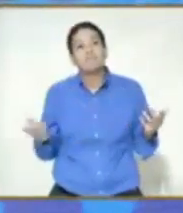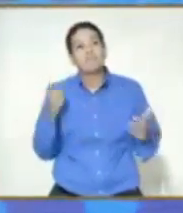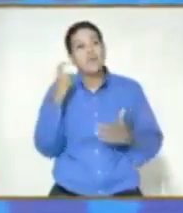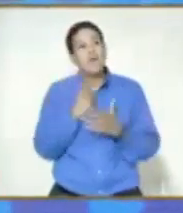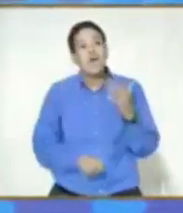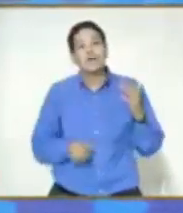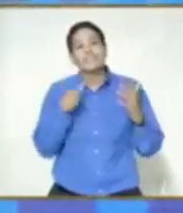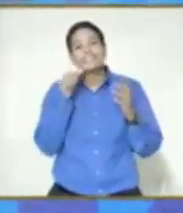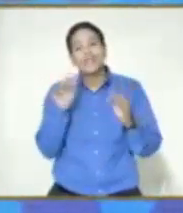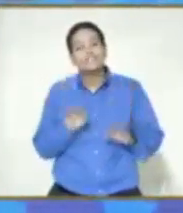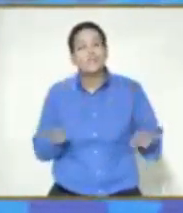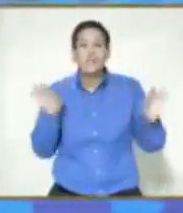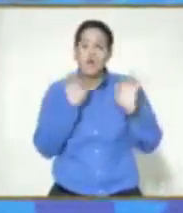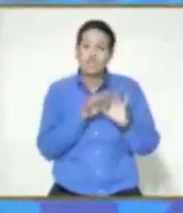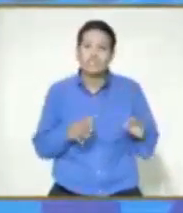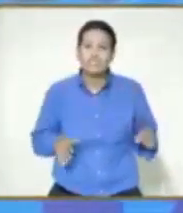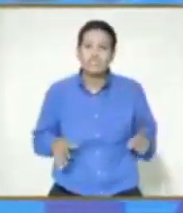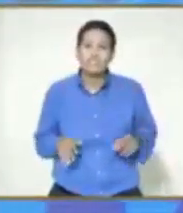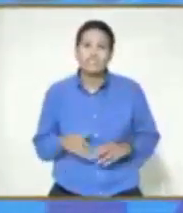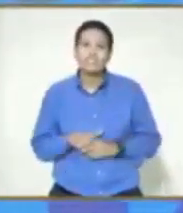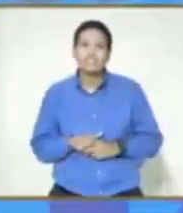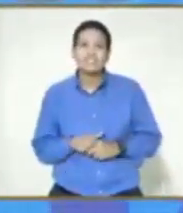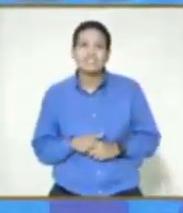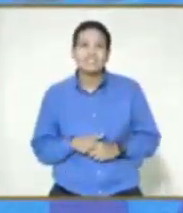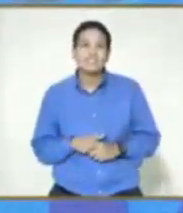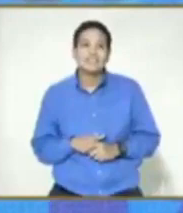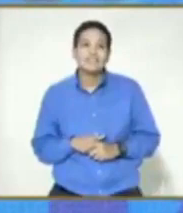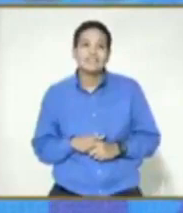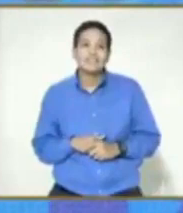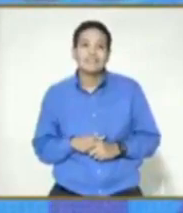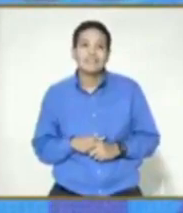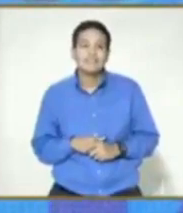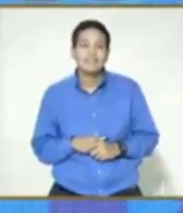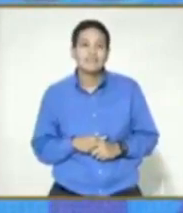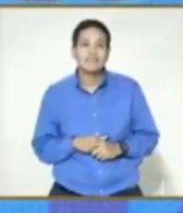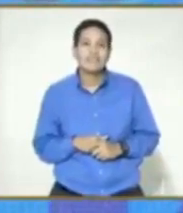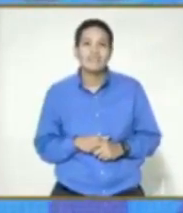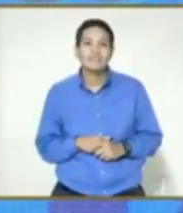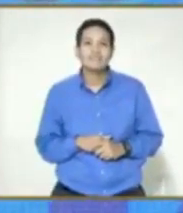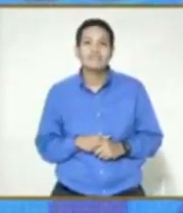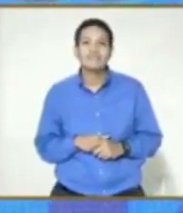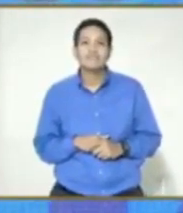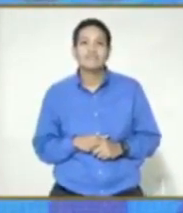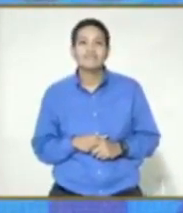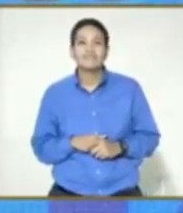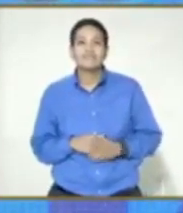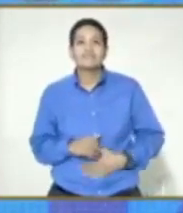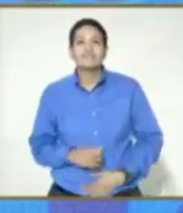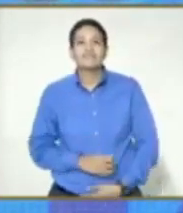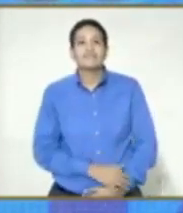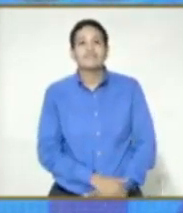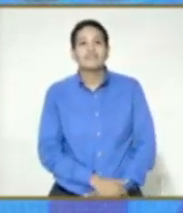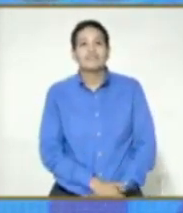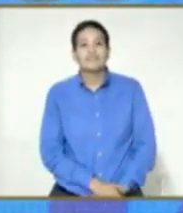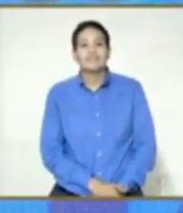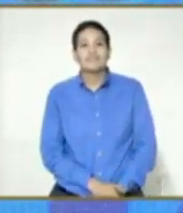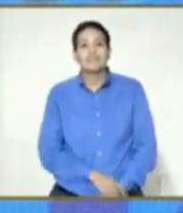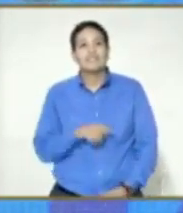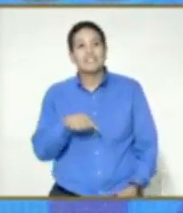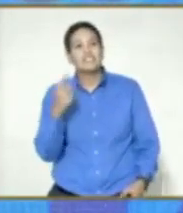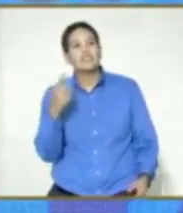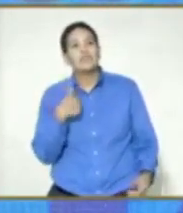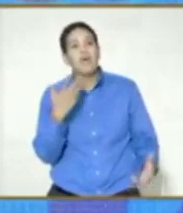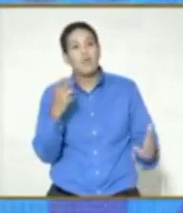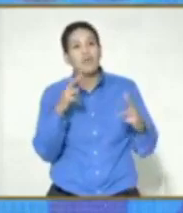important. And this brings me to a position I want to explore, and I have